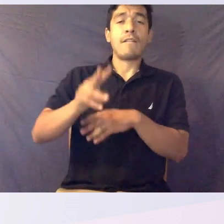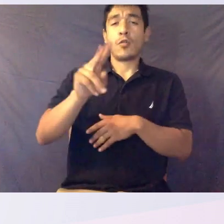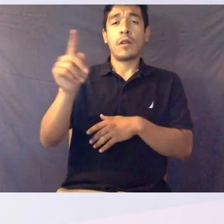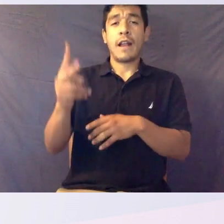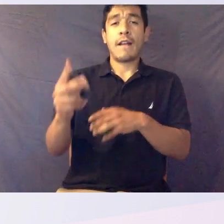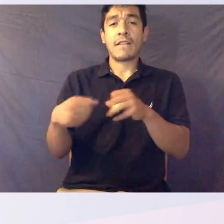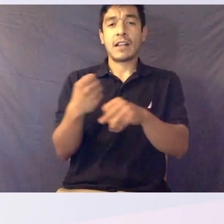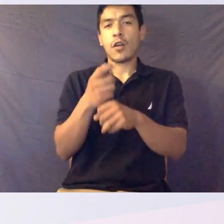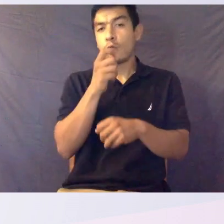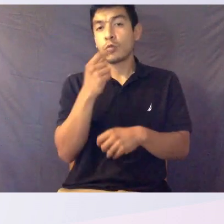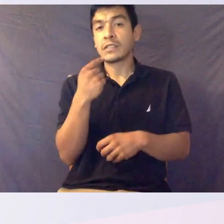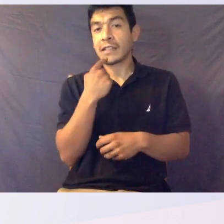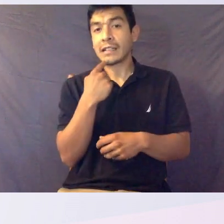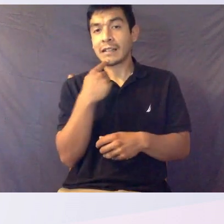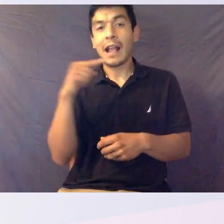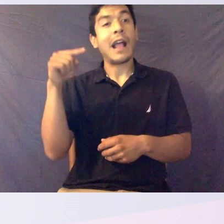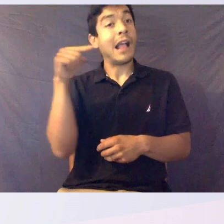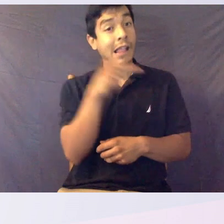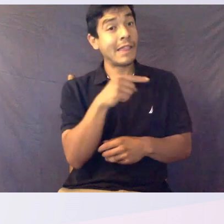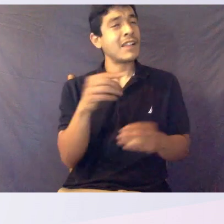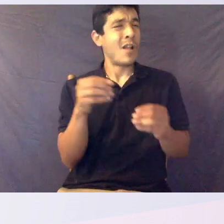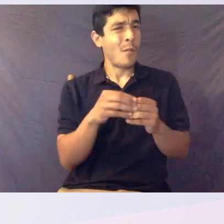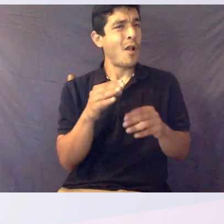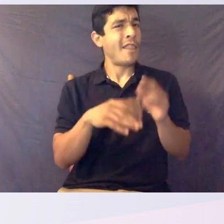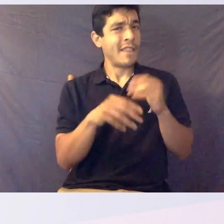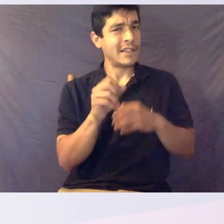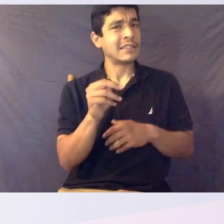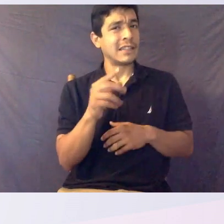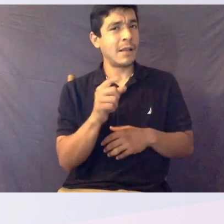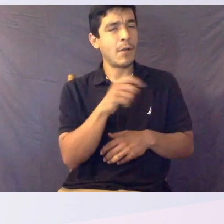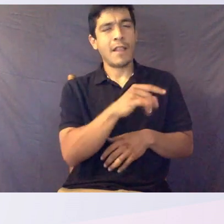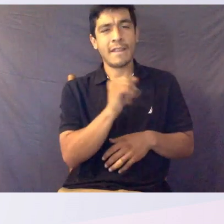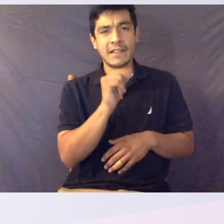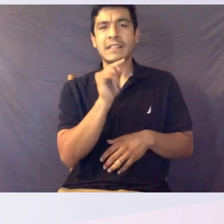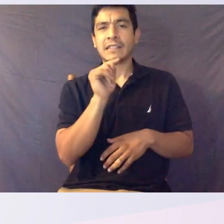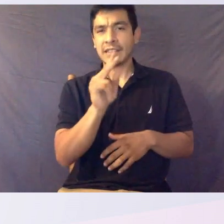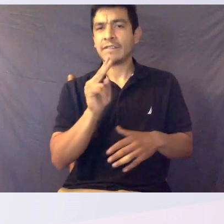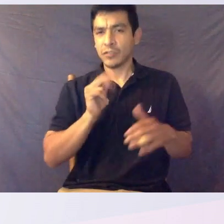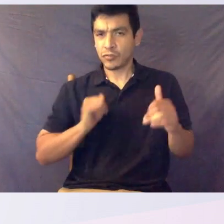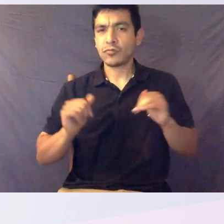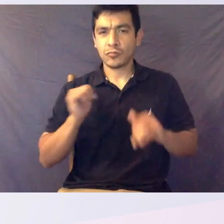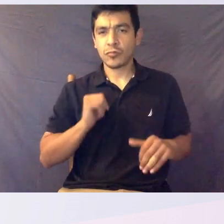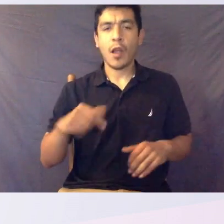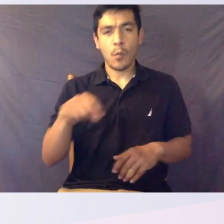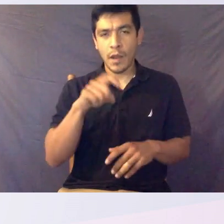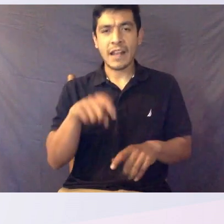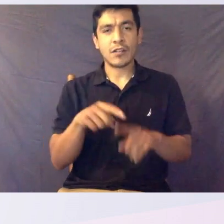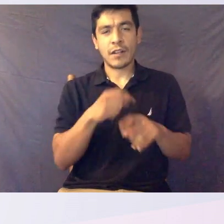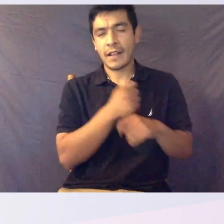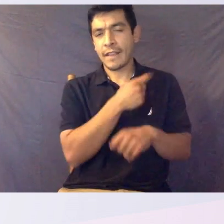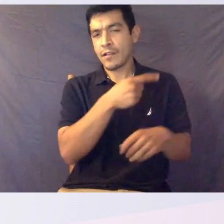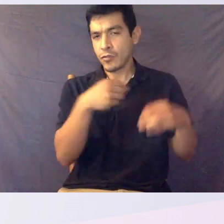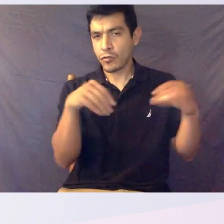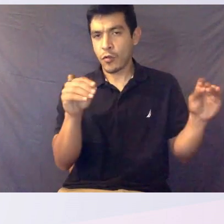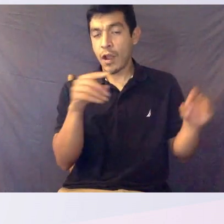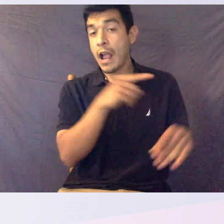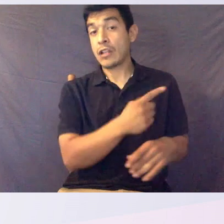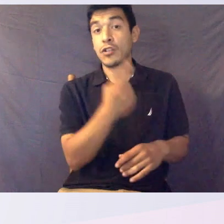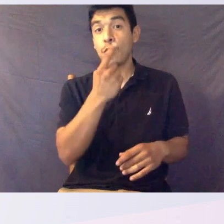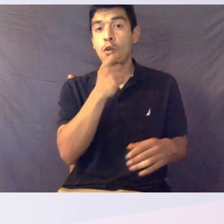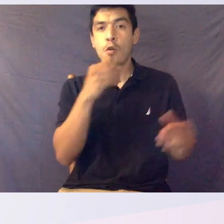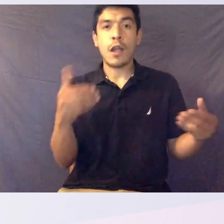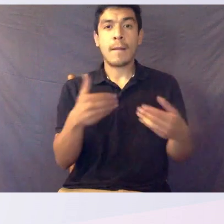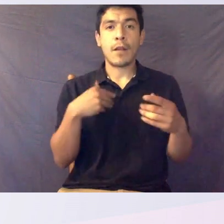said, this is more than just a sample. This is a television show. We need to get this sold. And she is the one who introduced me to Ryan